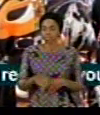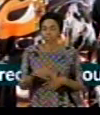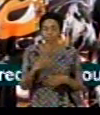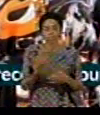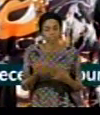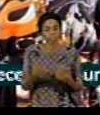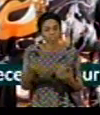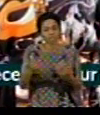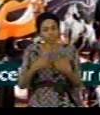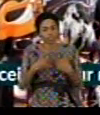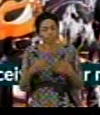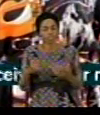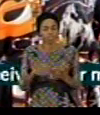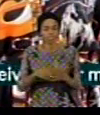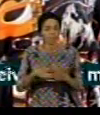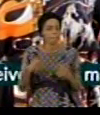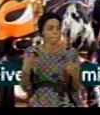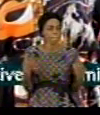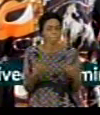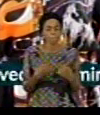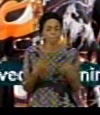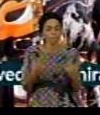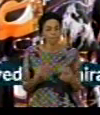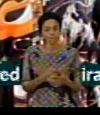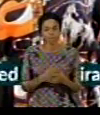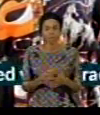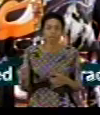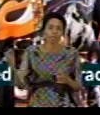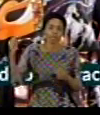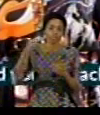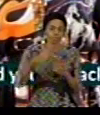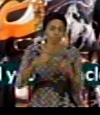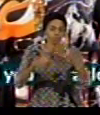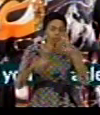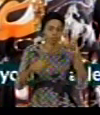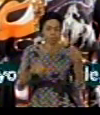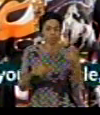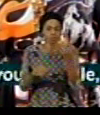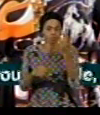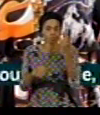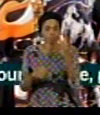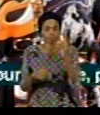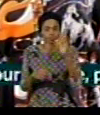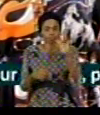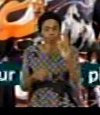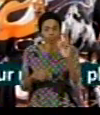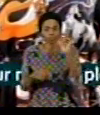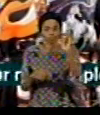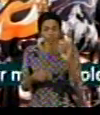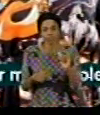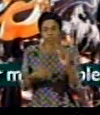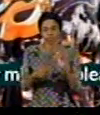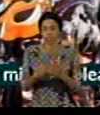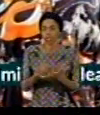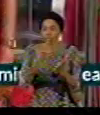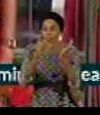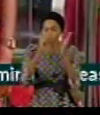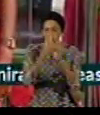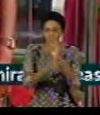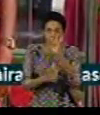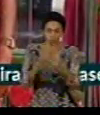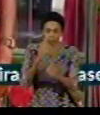problem for a long time, until July edition of GCK Global